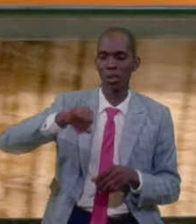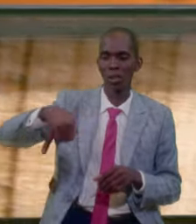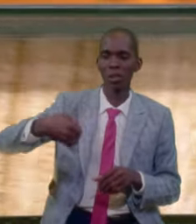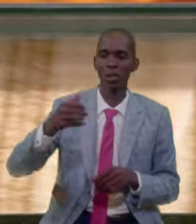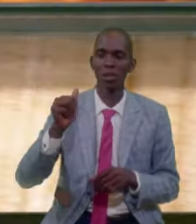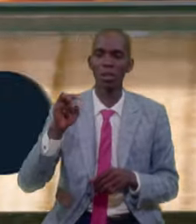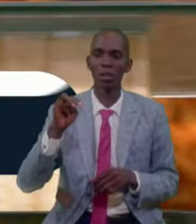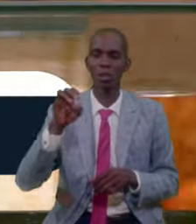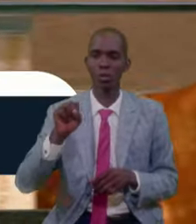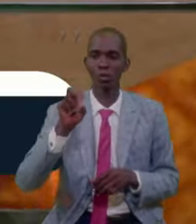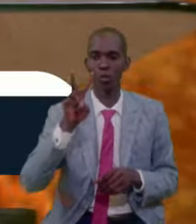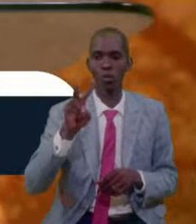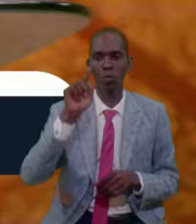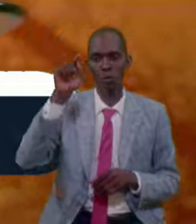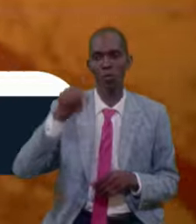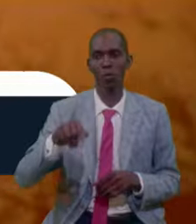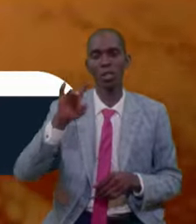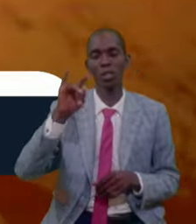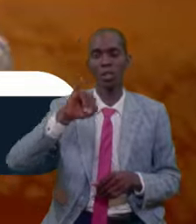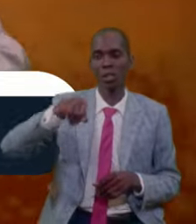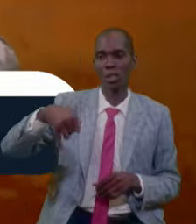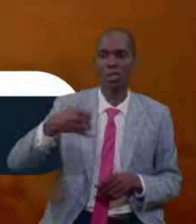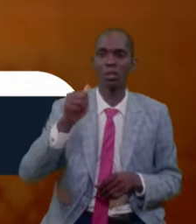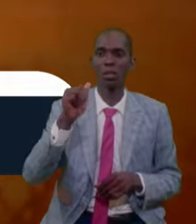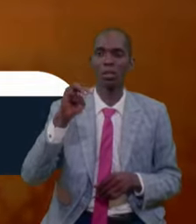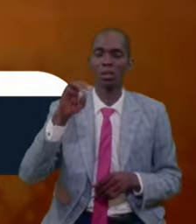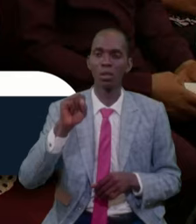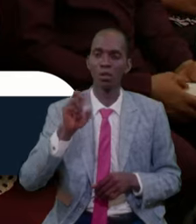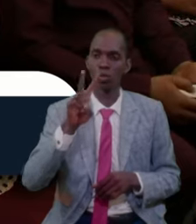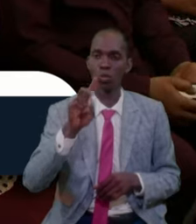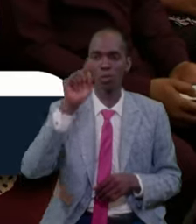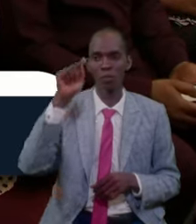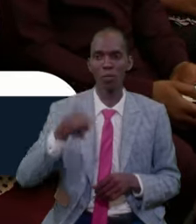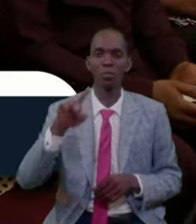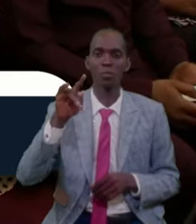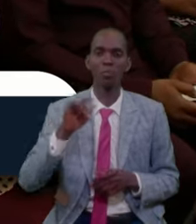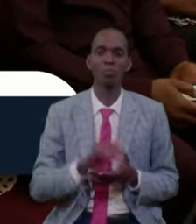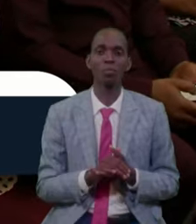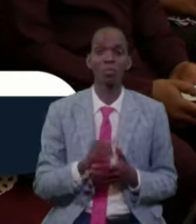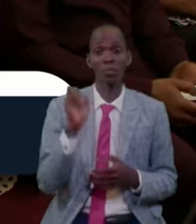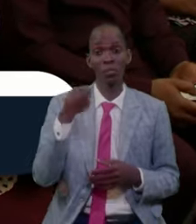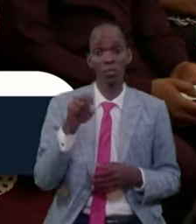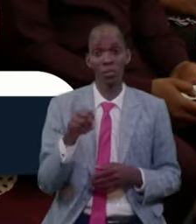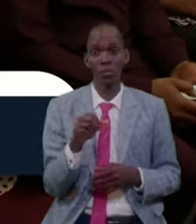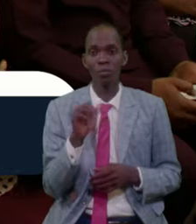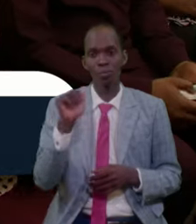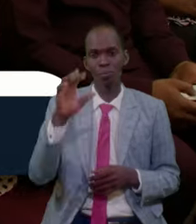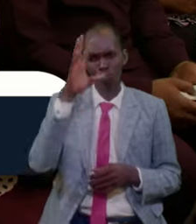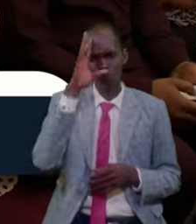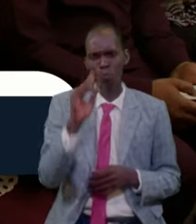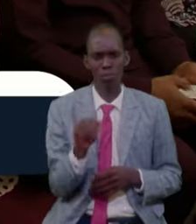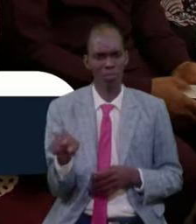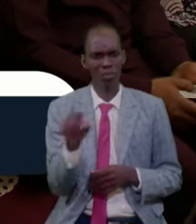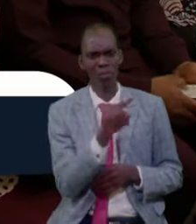verse 18. James chapter 2, reading from verse 18. Yea, a man may say,